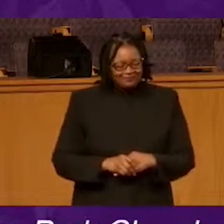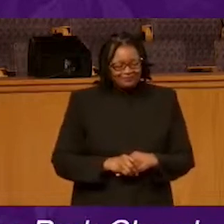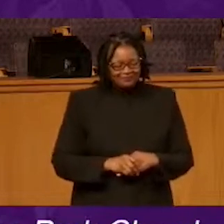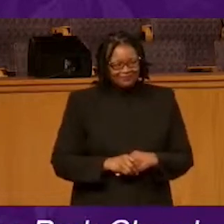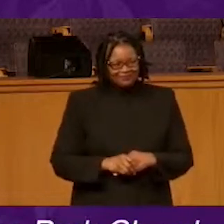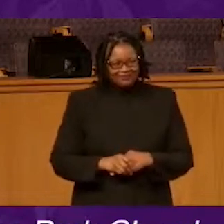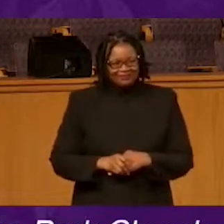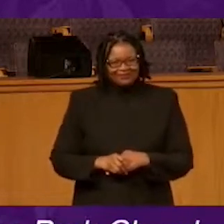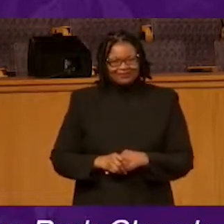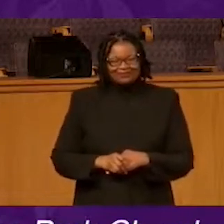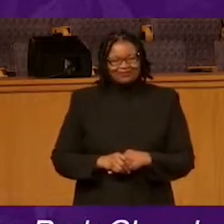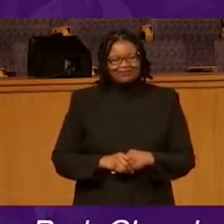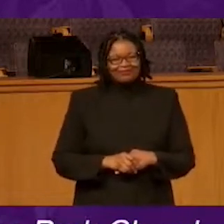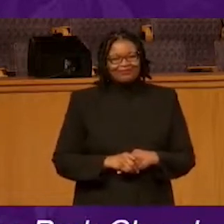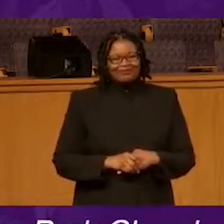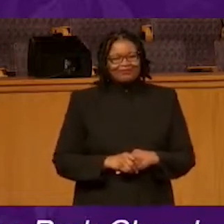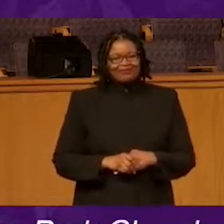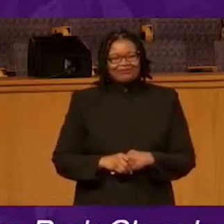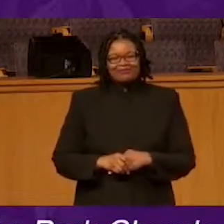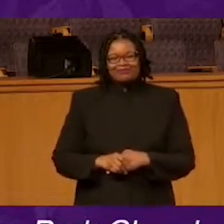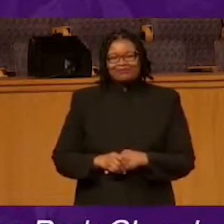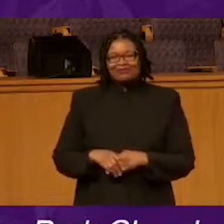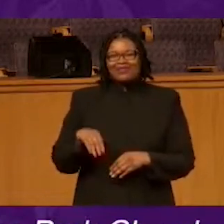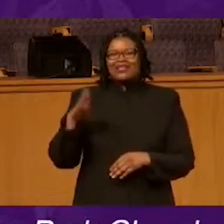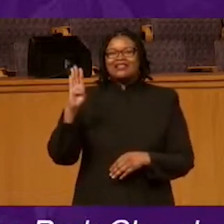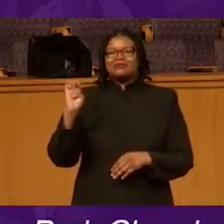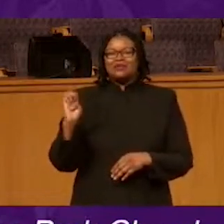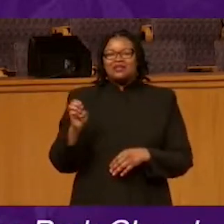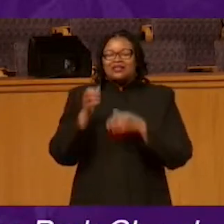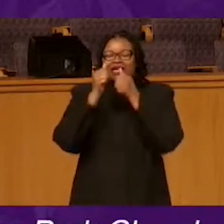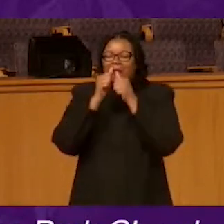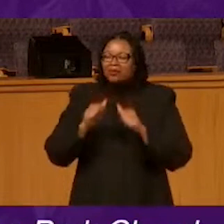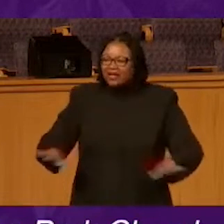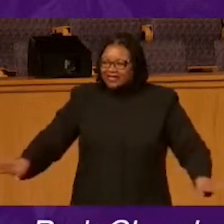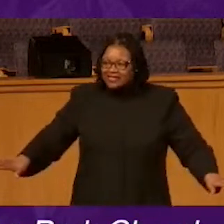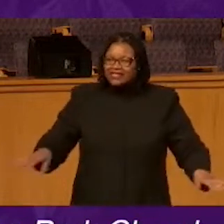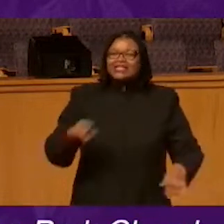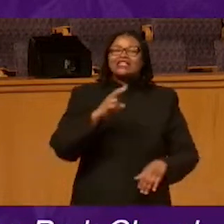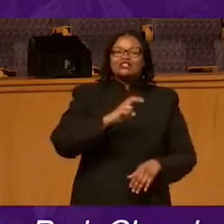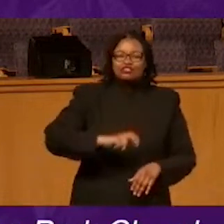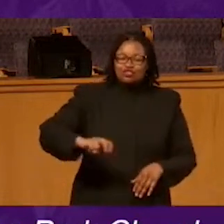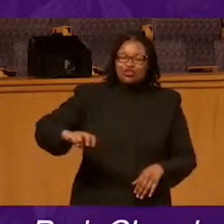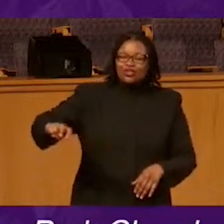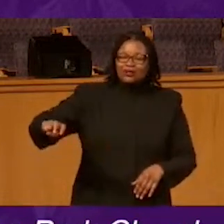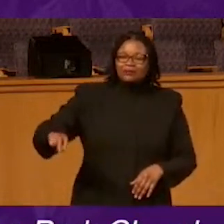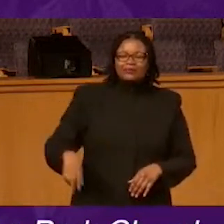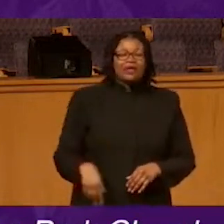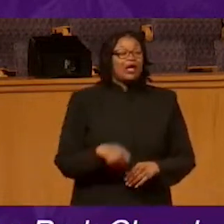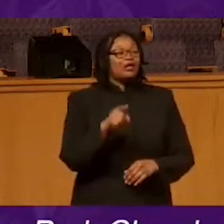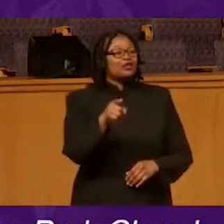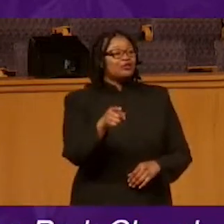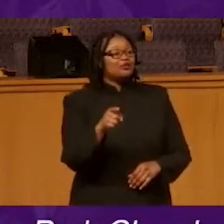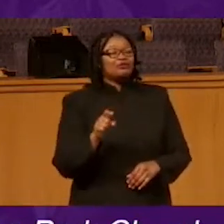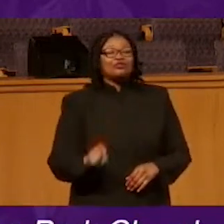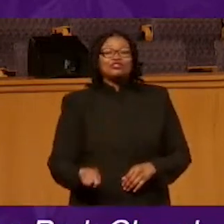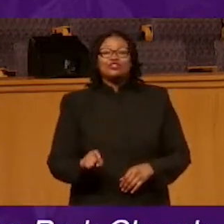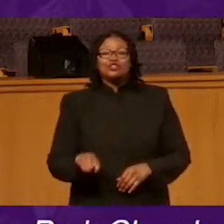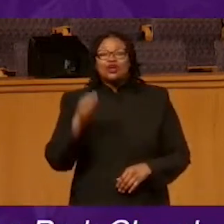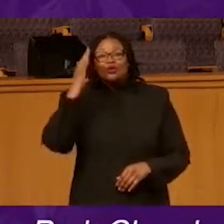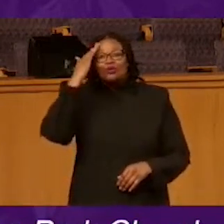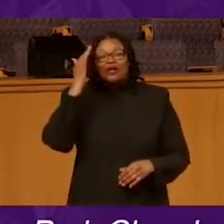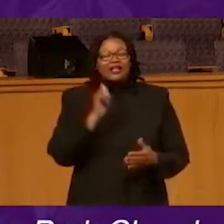it has been quite a blessed journey. You should know that she